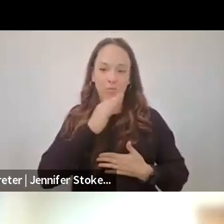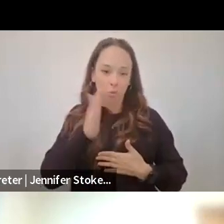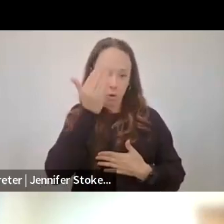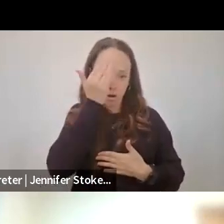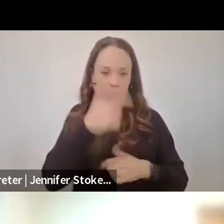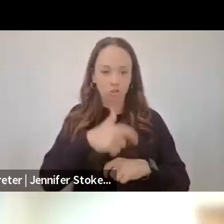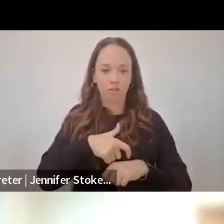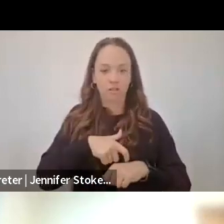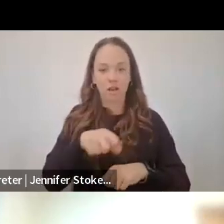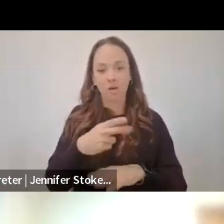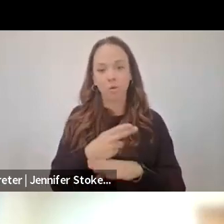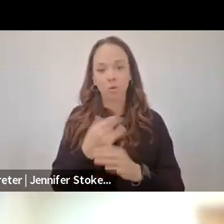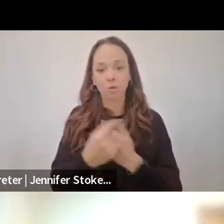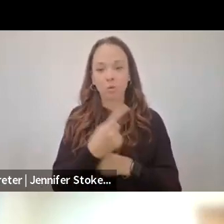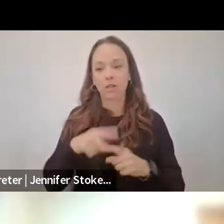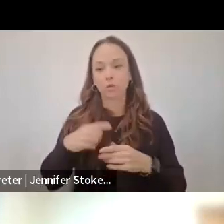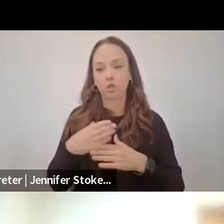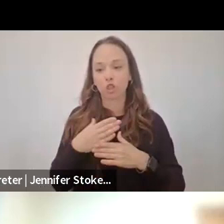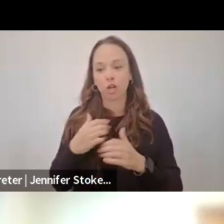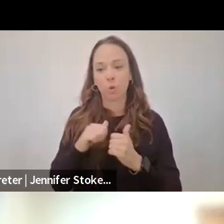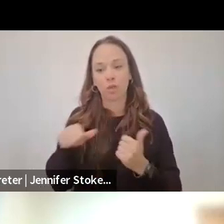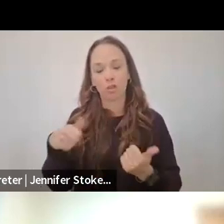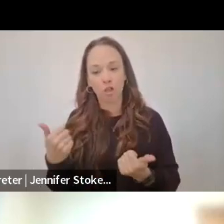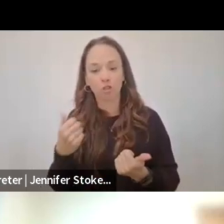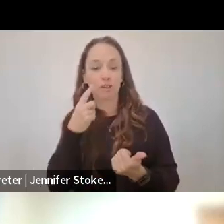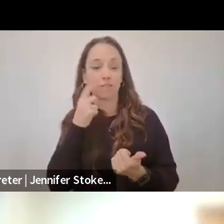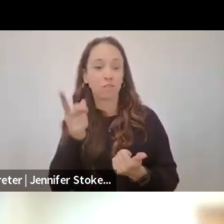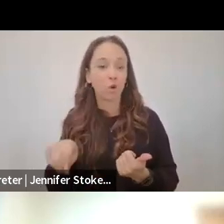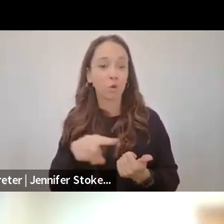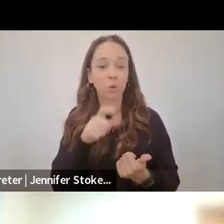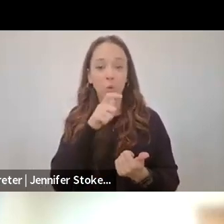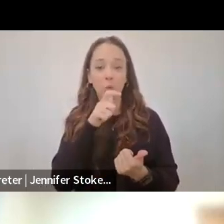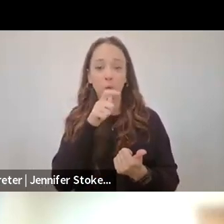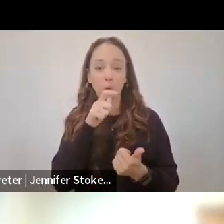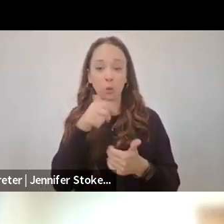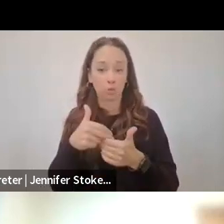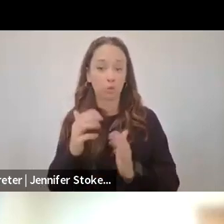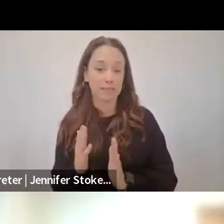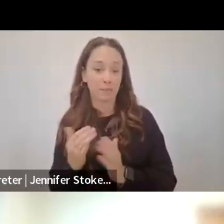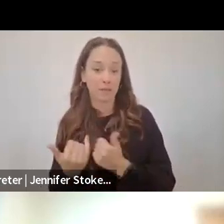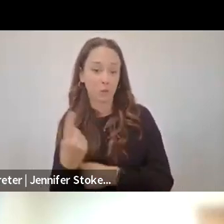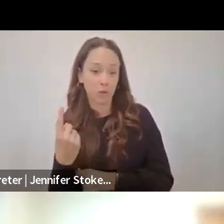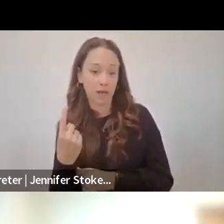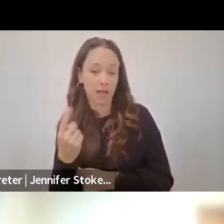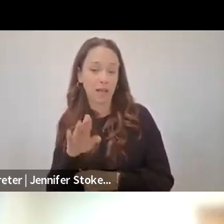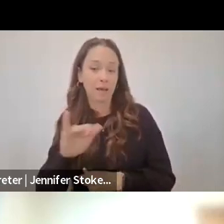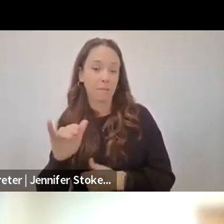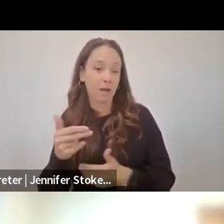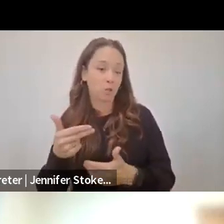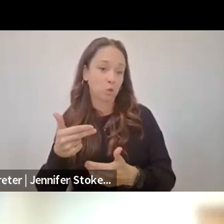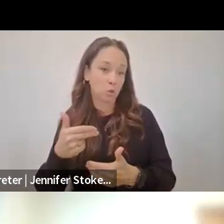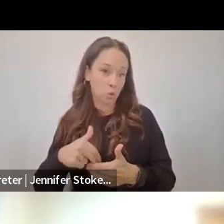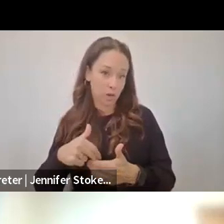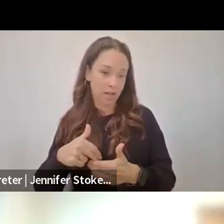taken today to share that with others. And for those of you who have participated today by joining